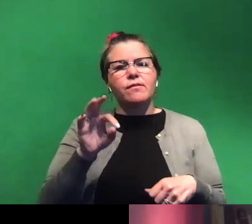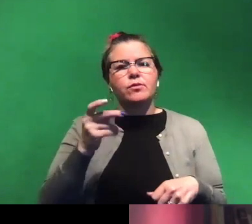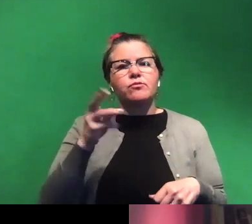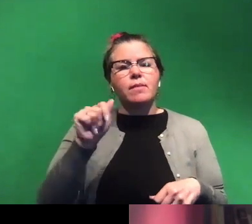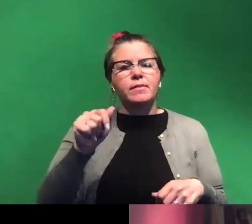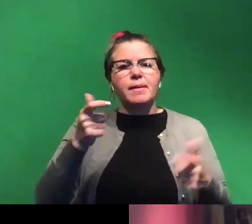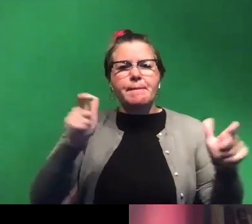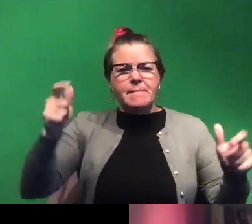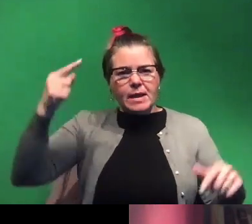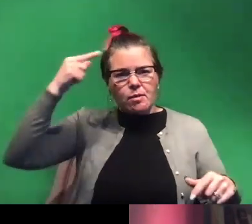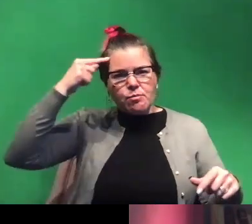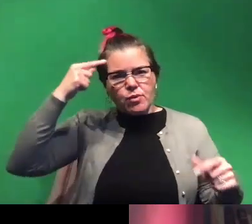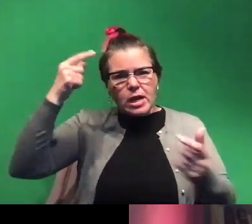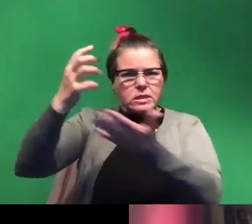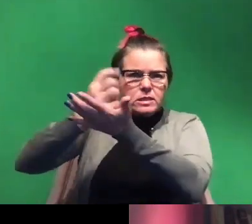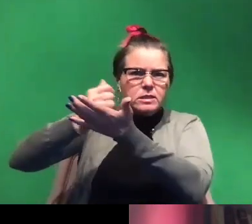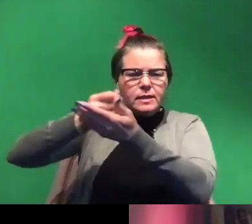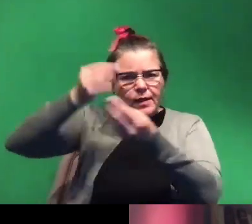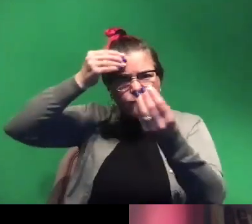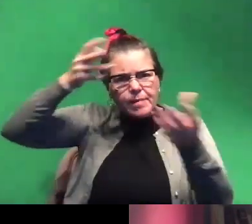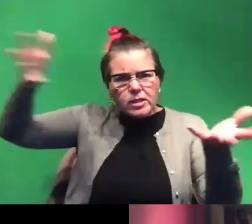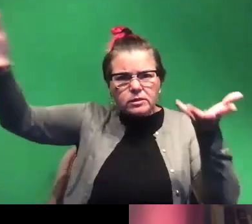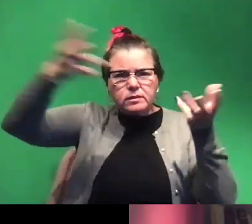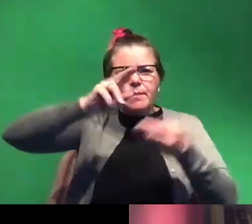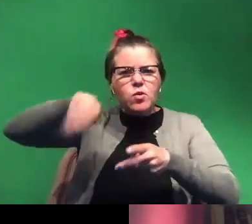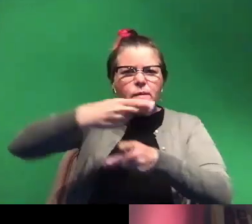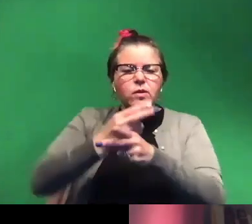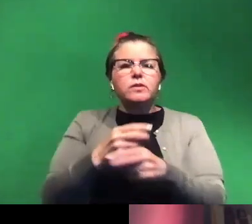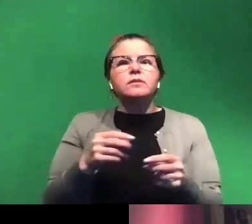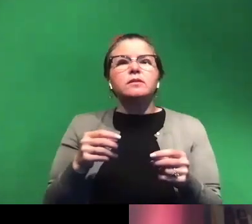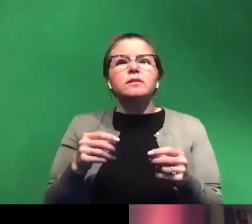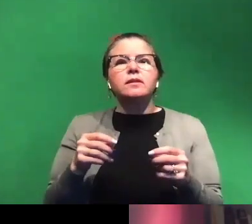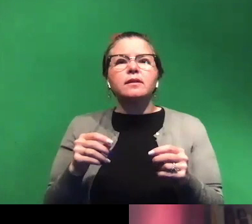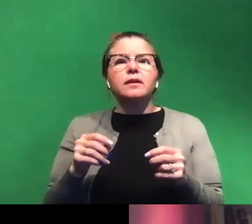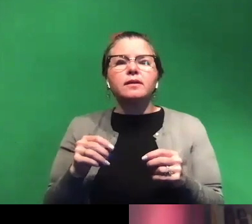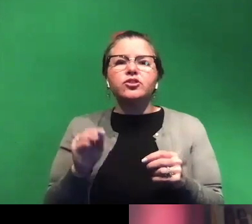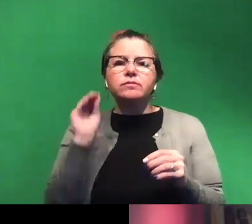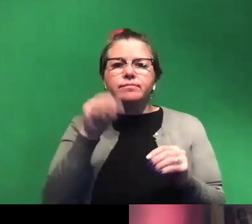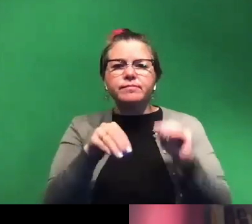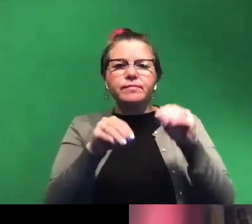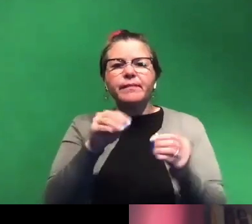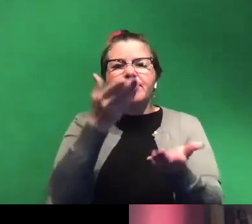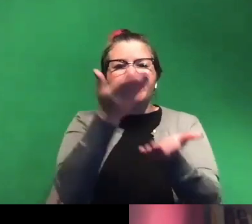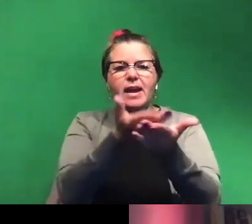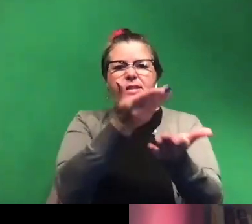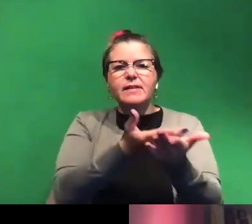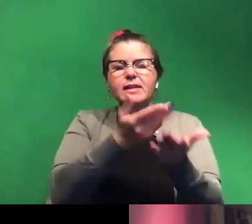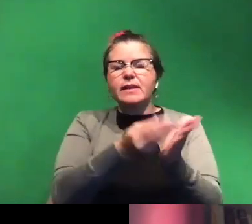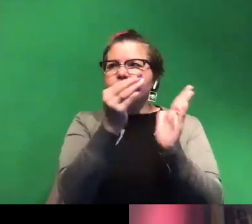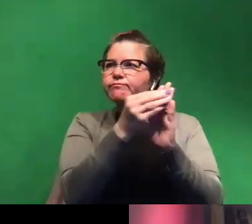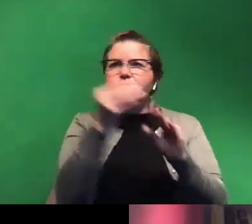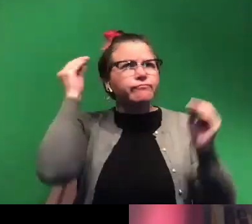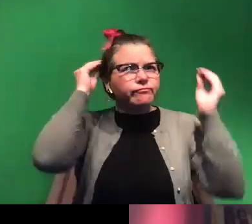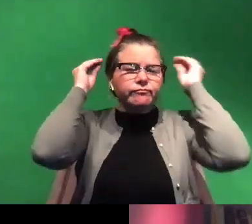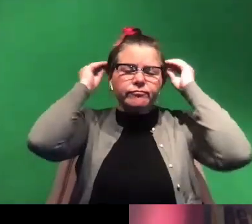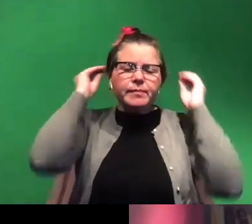giant brains, they're collecting all the information in the universe, just kind of sticking facts like into their data repository. And I think a lot of people think